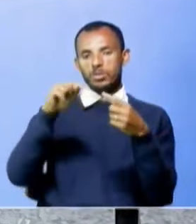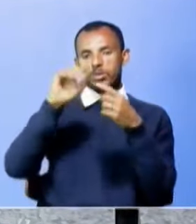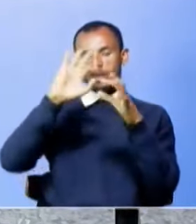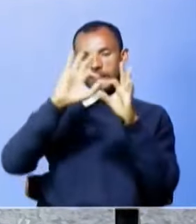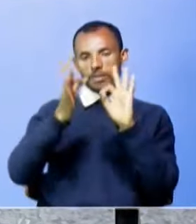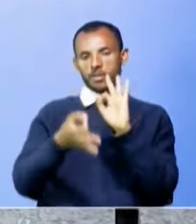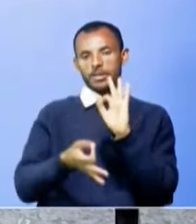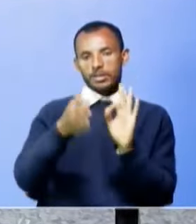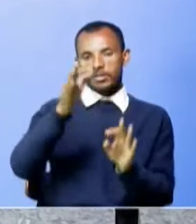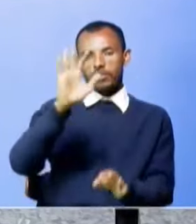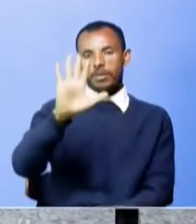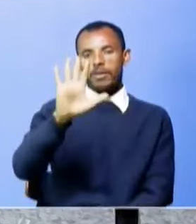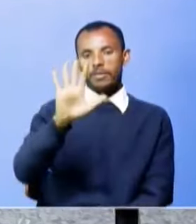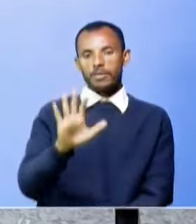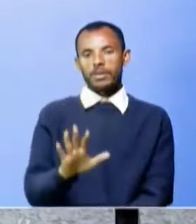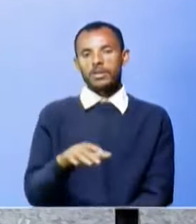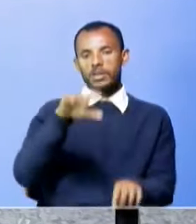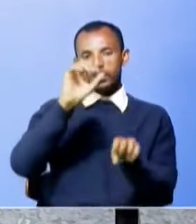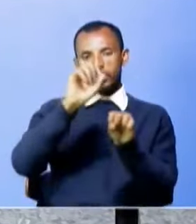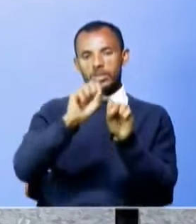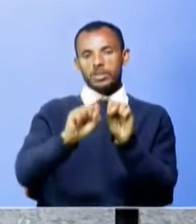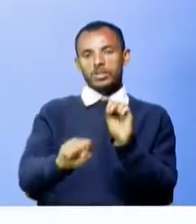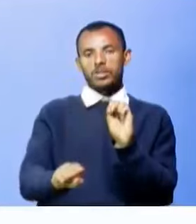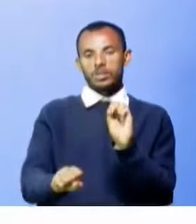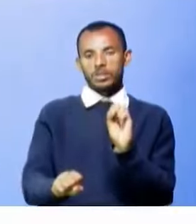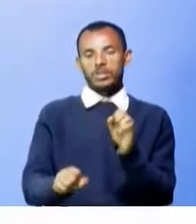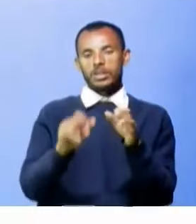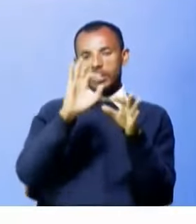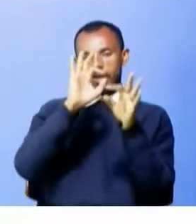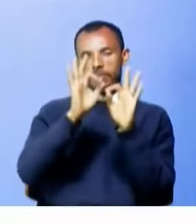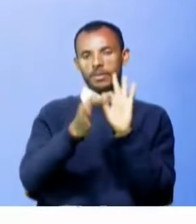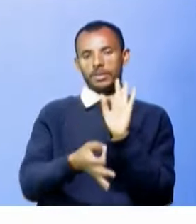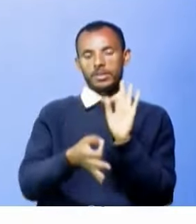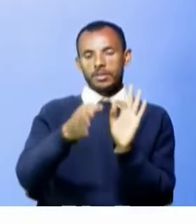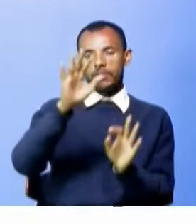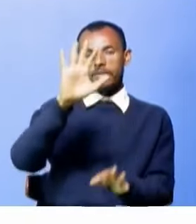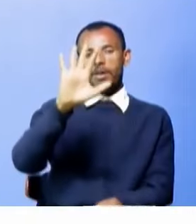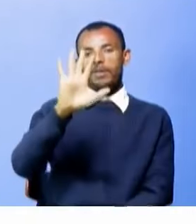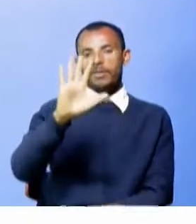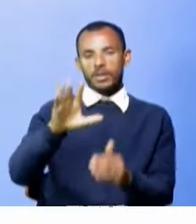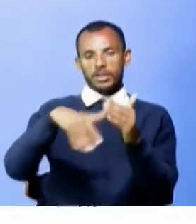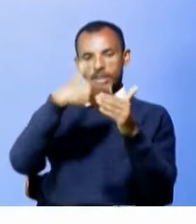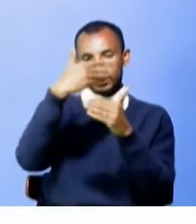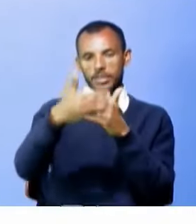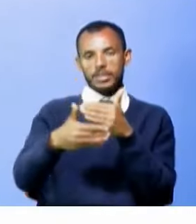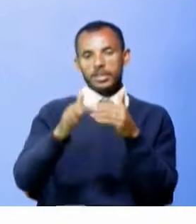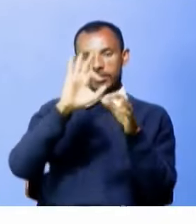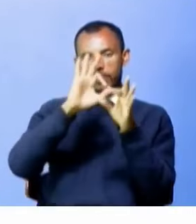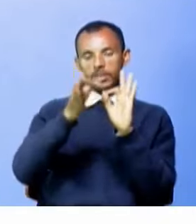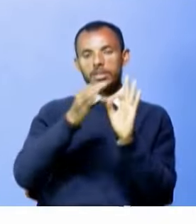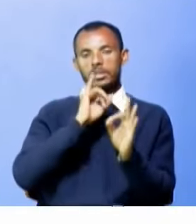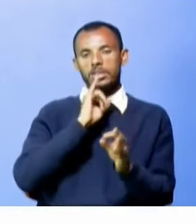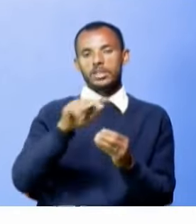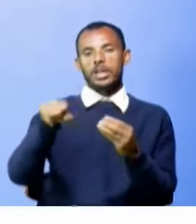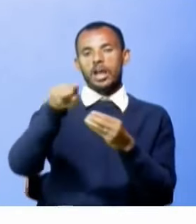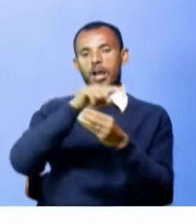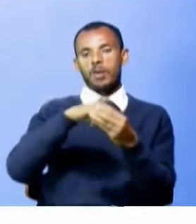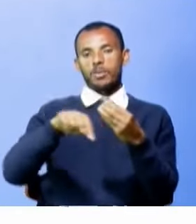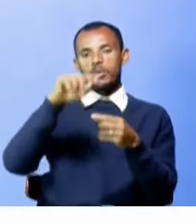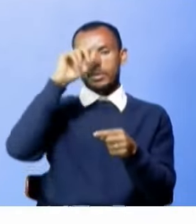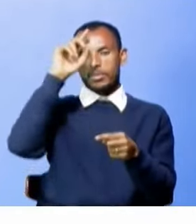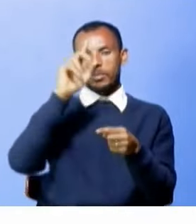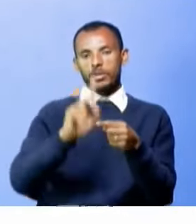definition 5. Okay, so the definition 5, or the next definition, is about impossible